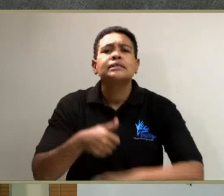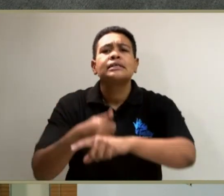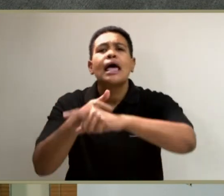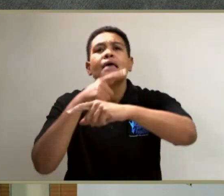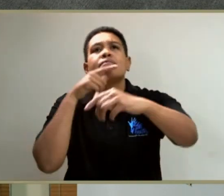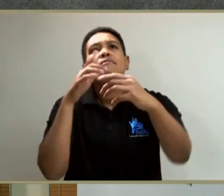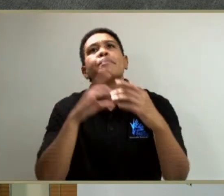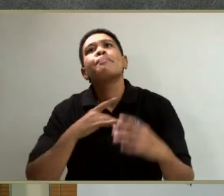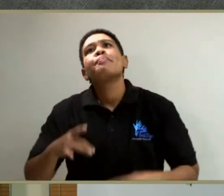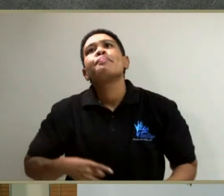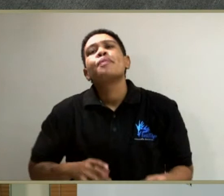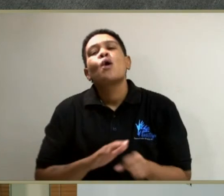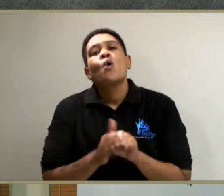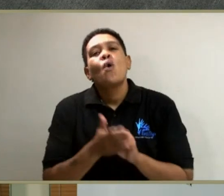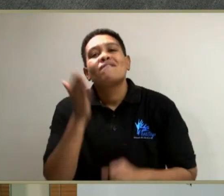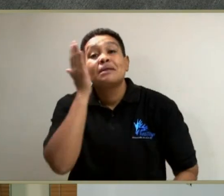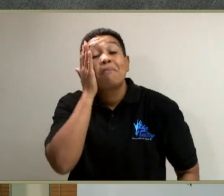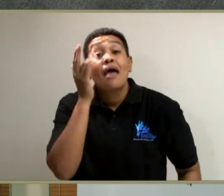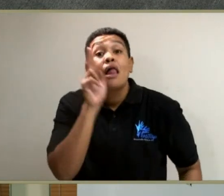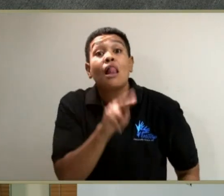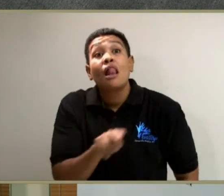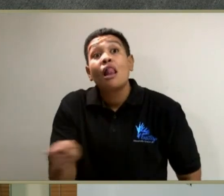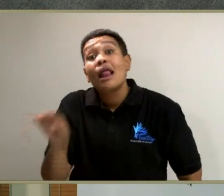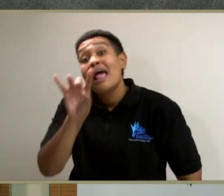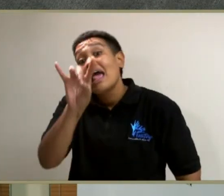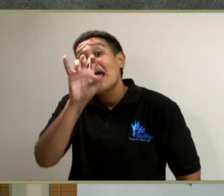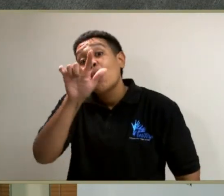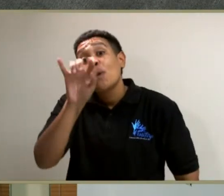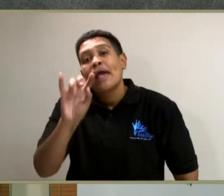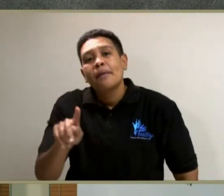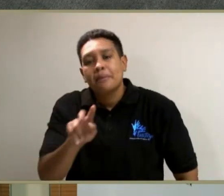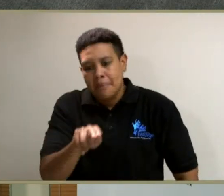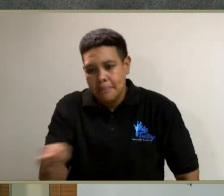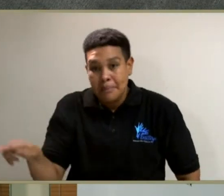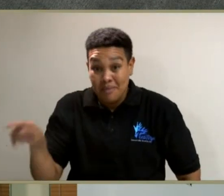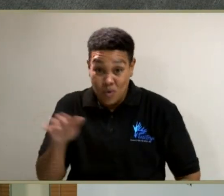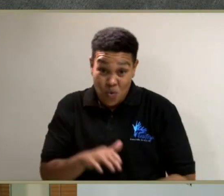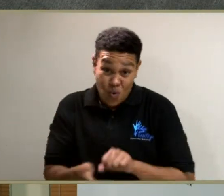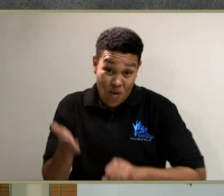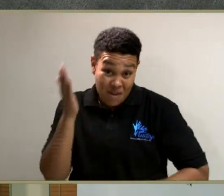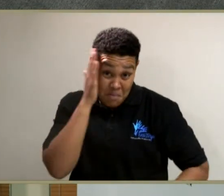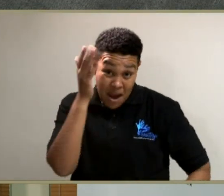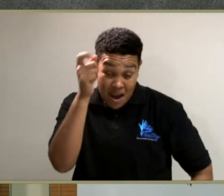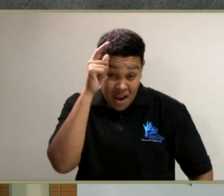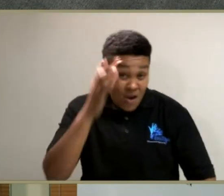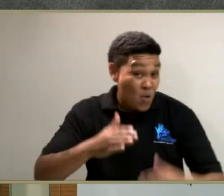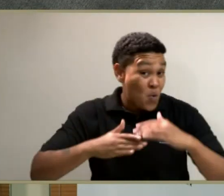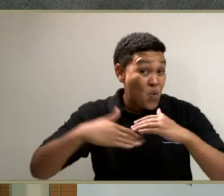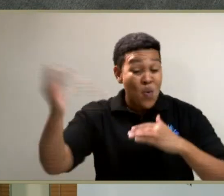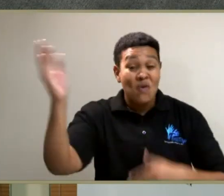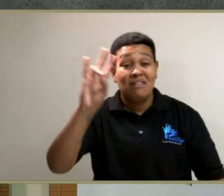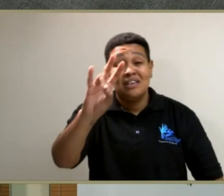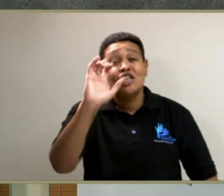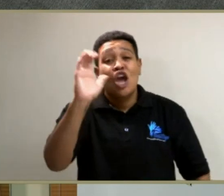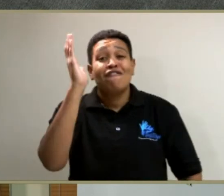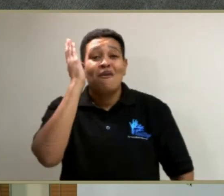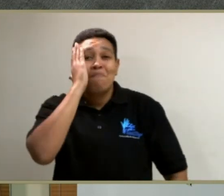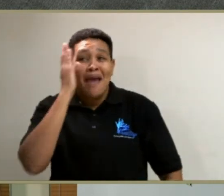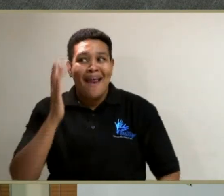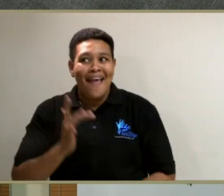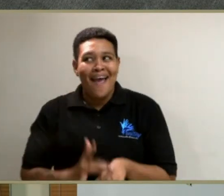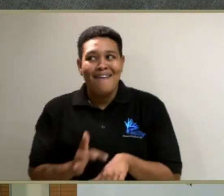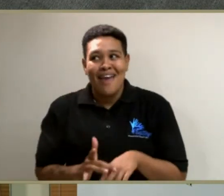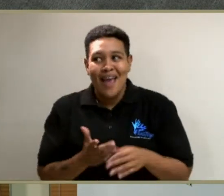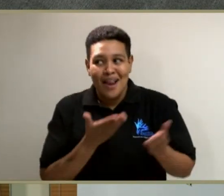occupying COVID-designated beds. And you would recognize that this is over the 700 beds that we would have